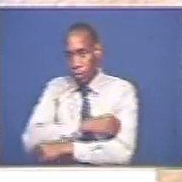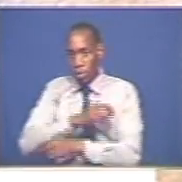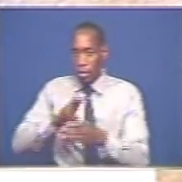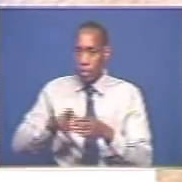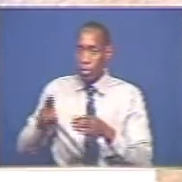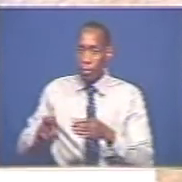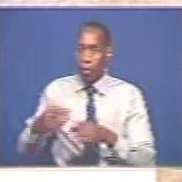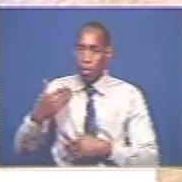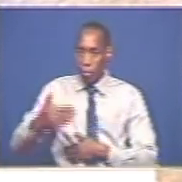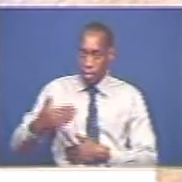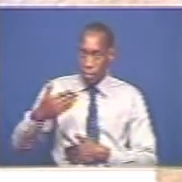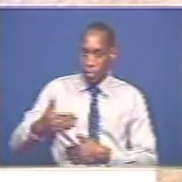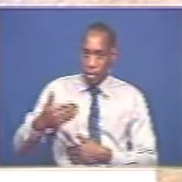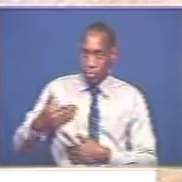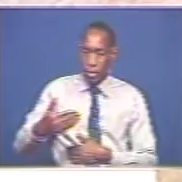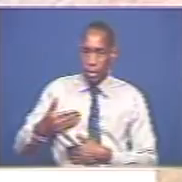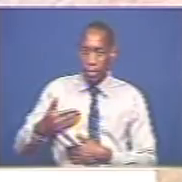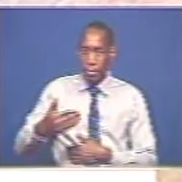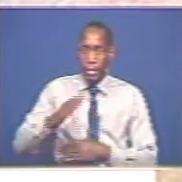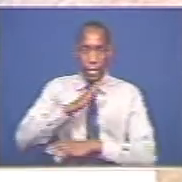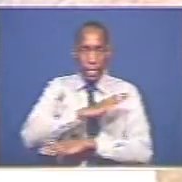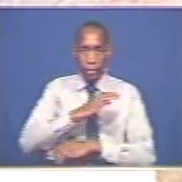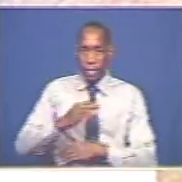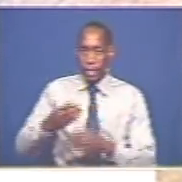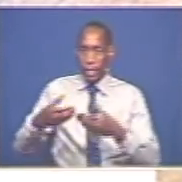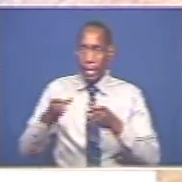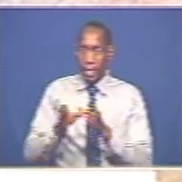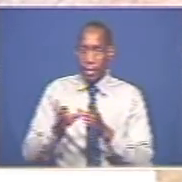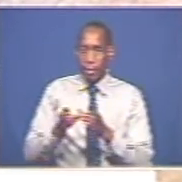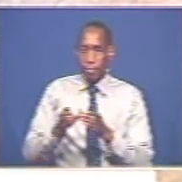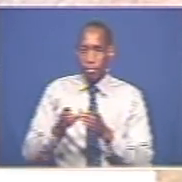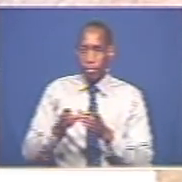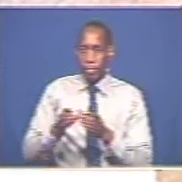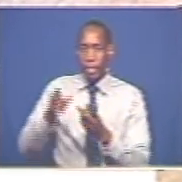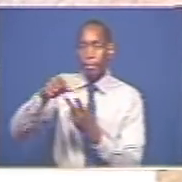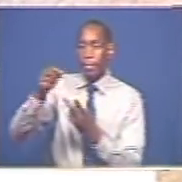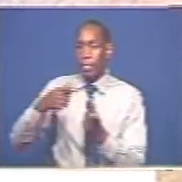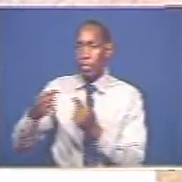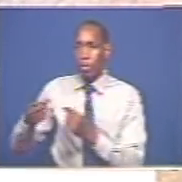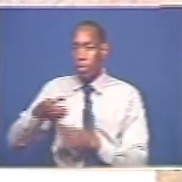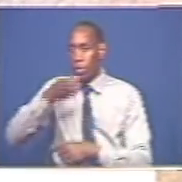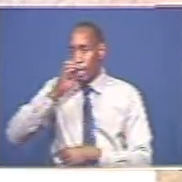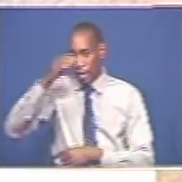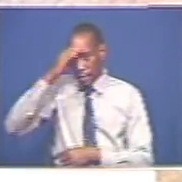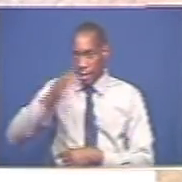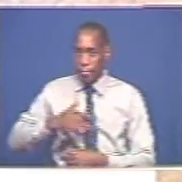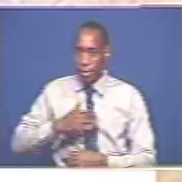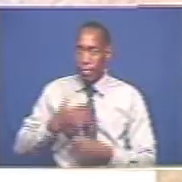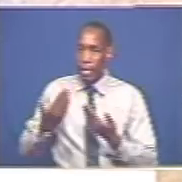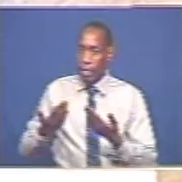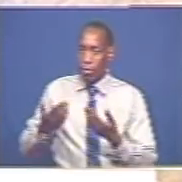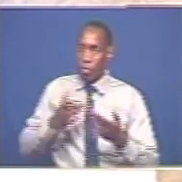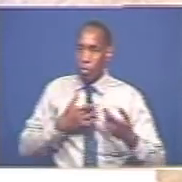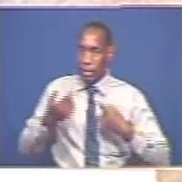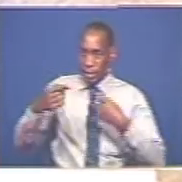because I had to, instead of going for my evening classes, I would prefer going to a bar. So he was asking me, how do you feel about you